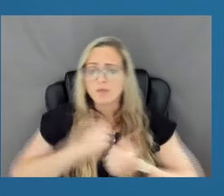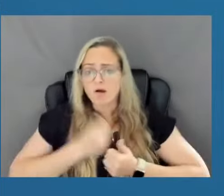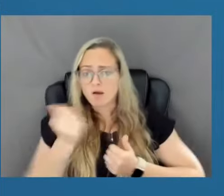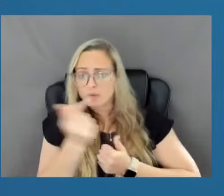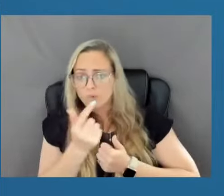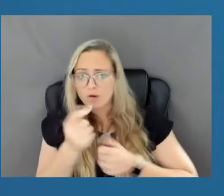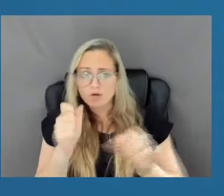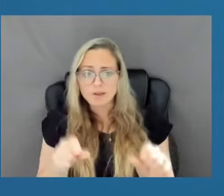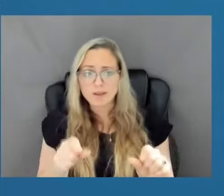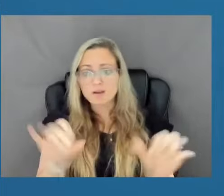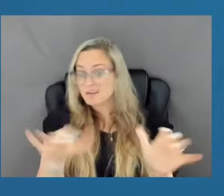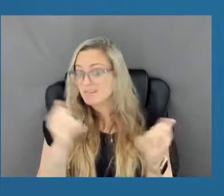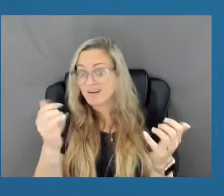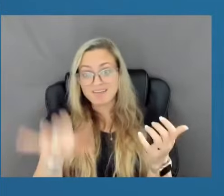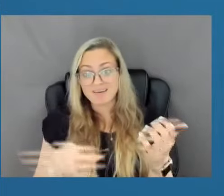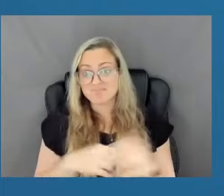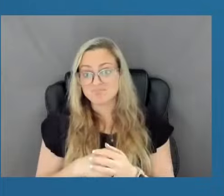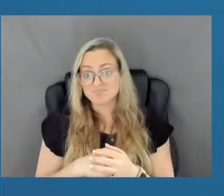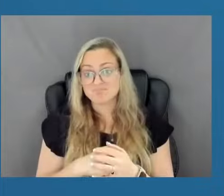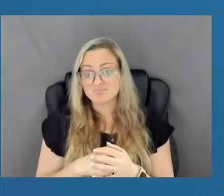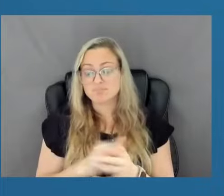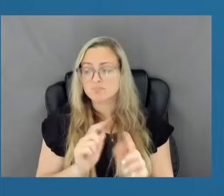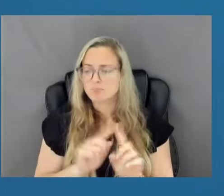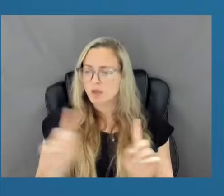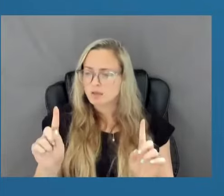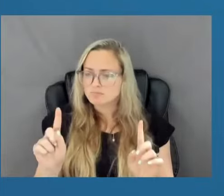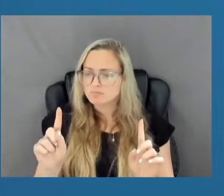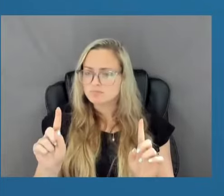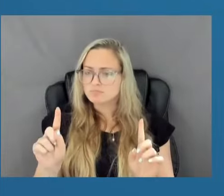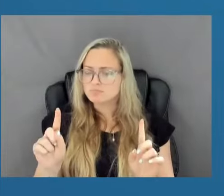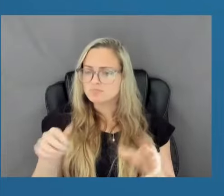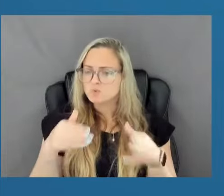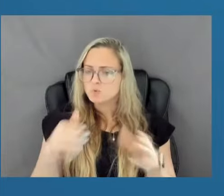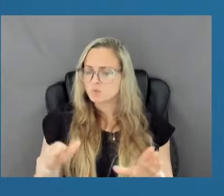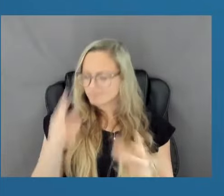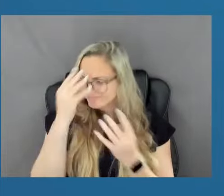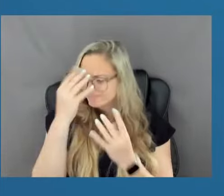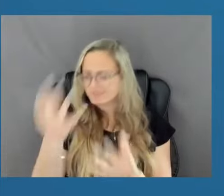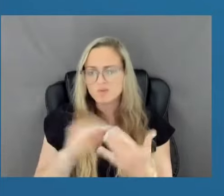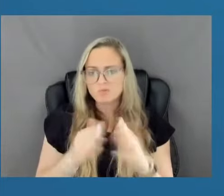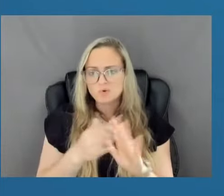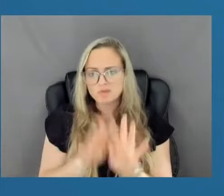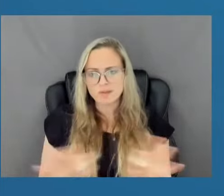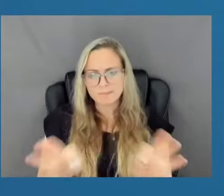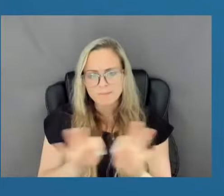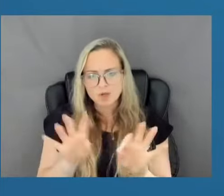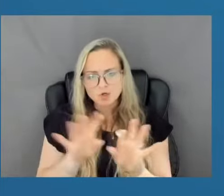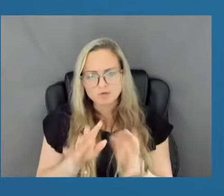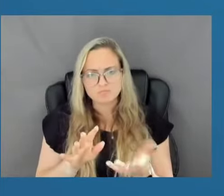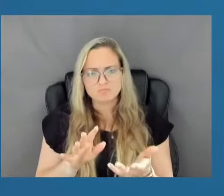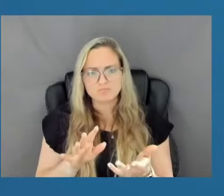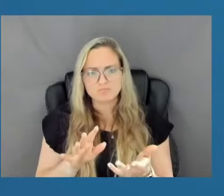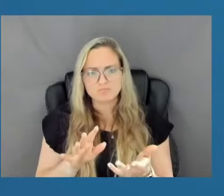did a lot of that. But also to let this community know they matter and they're so important to me as the governor and to the